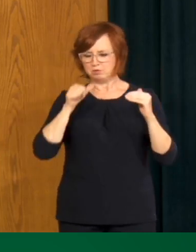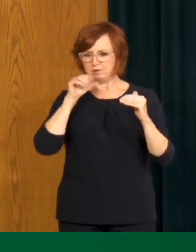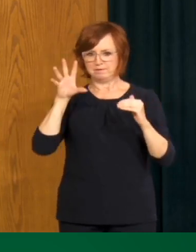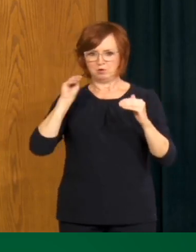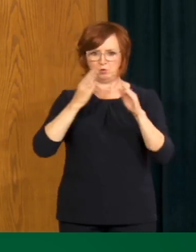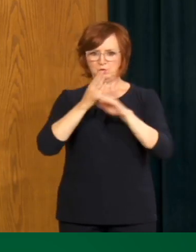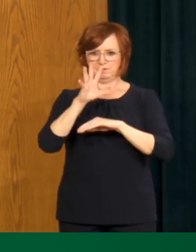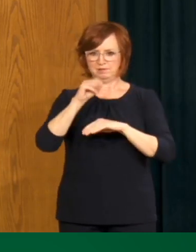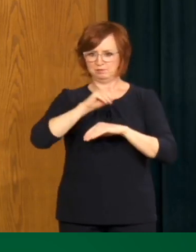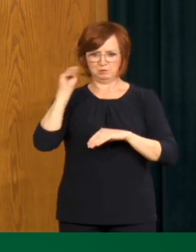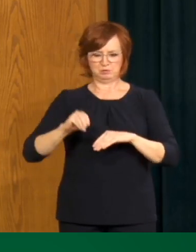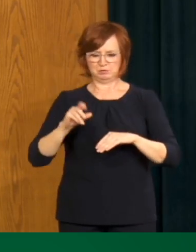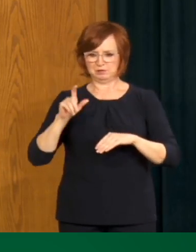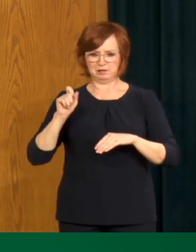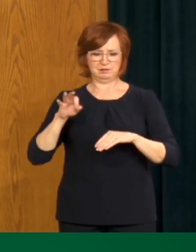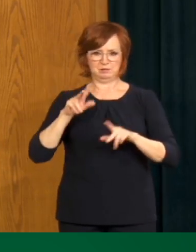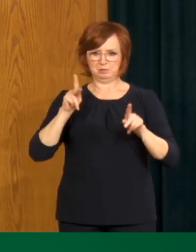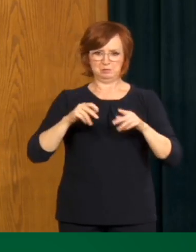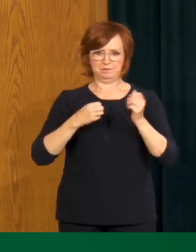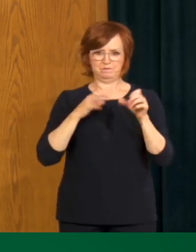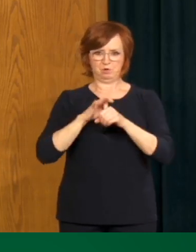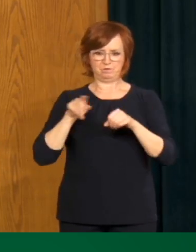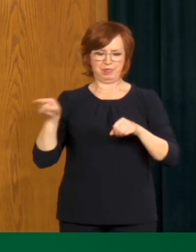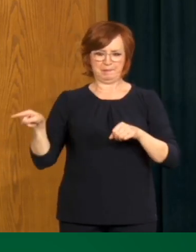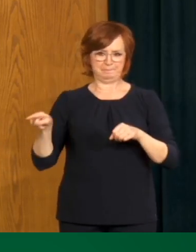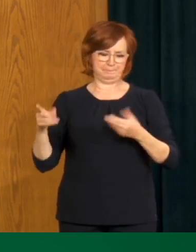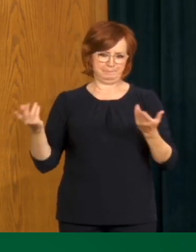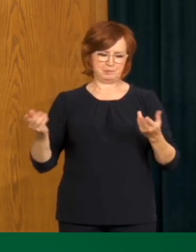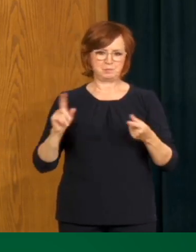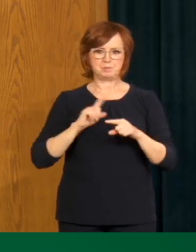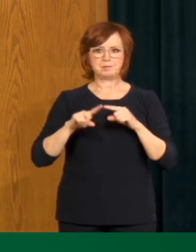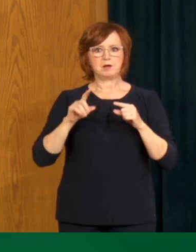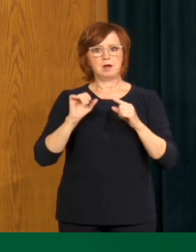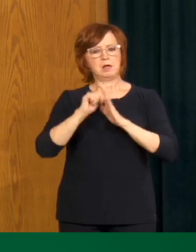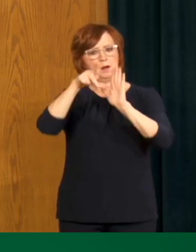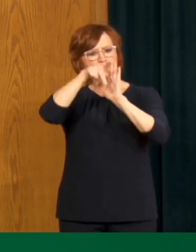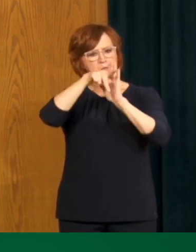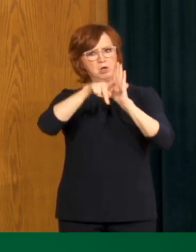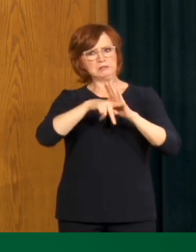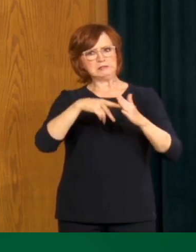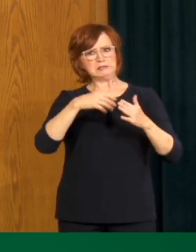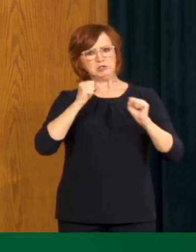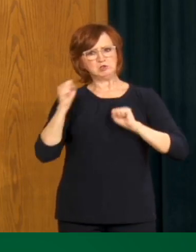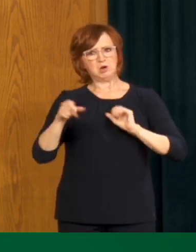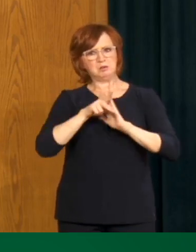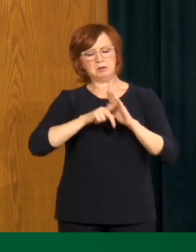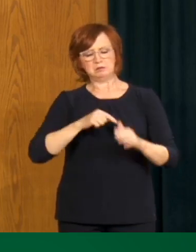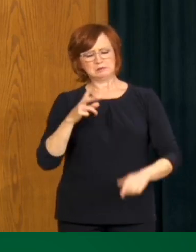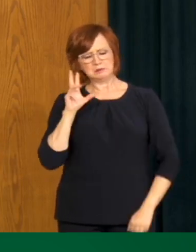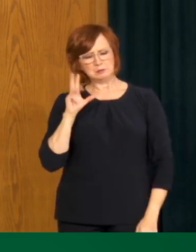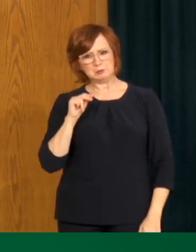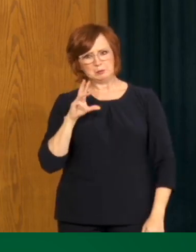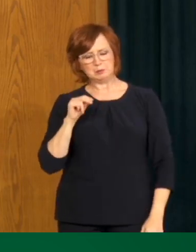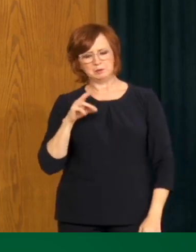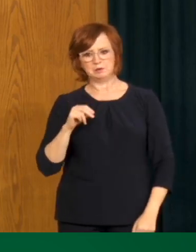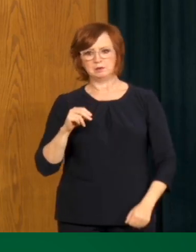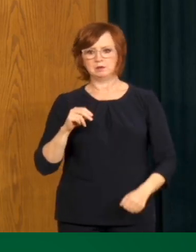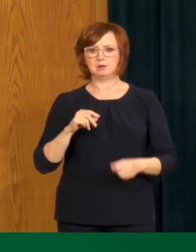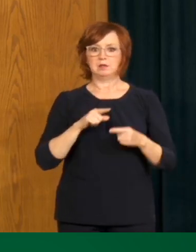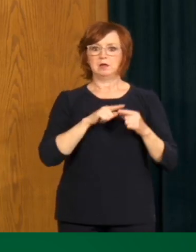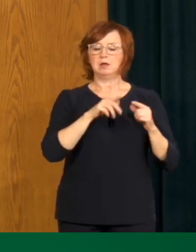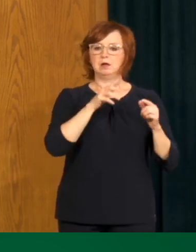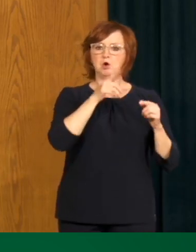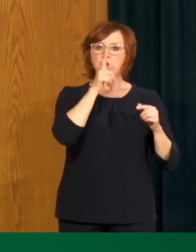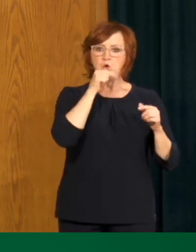effective policy when you go after people that own firearms, when the real problem is the stolen and smuggled firearms that are in Saskatchewan, and I